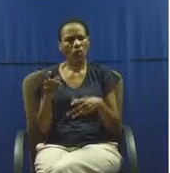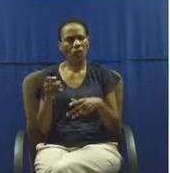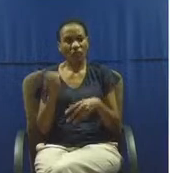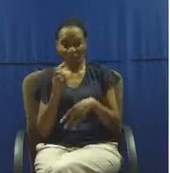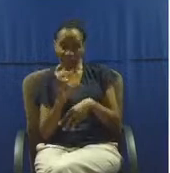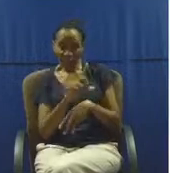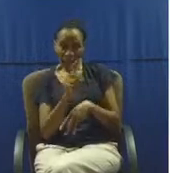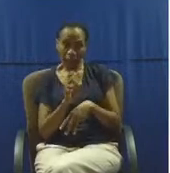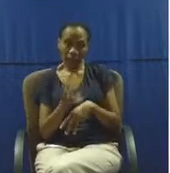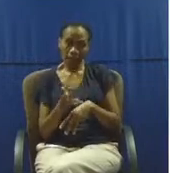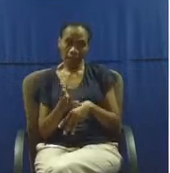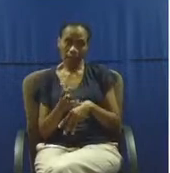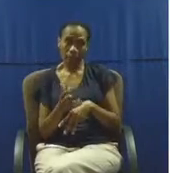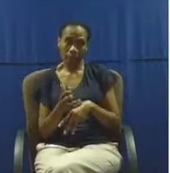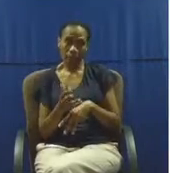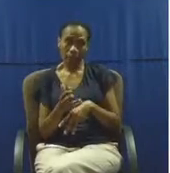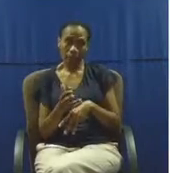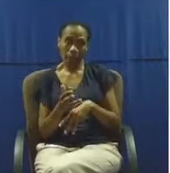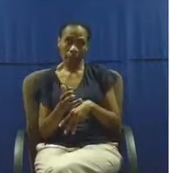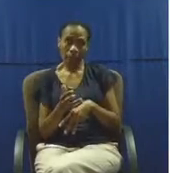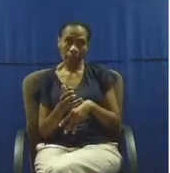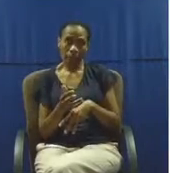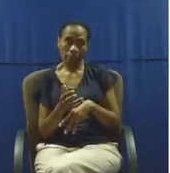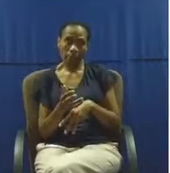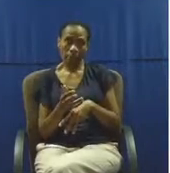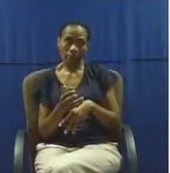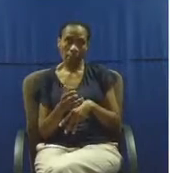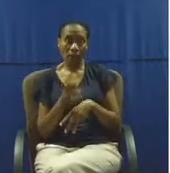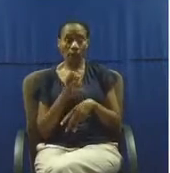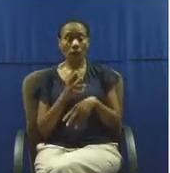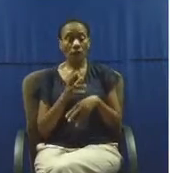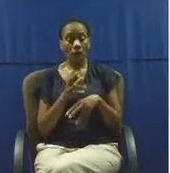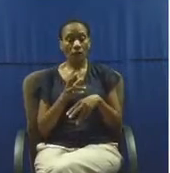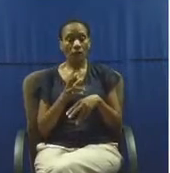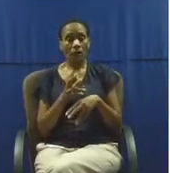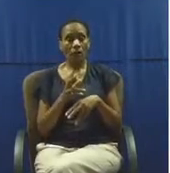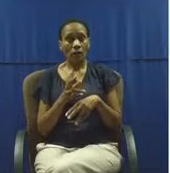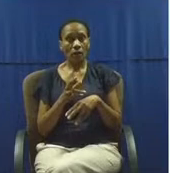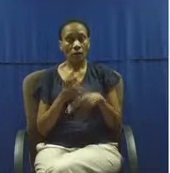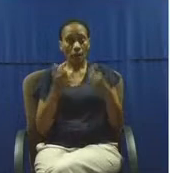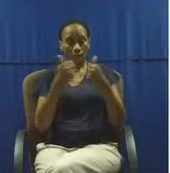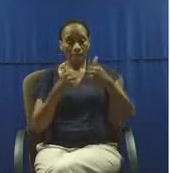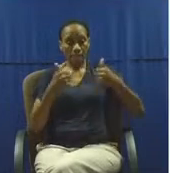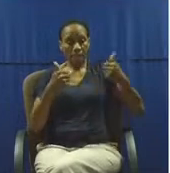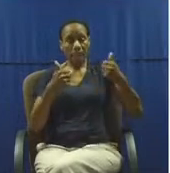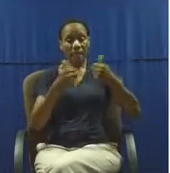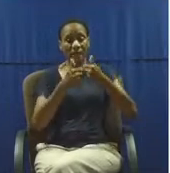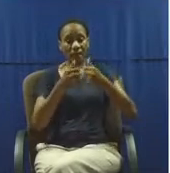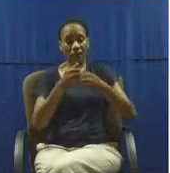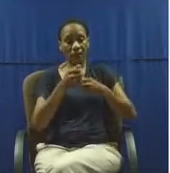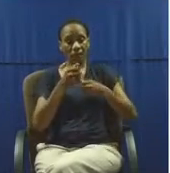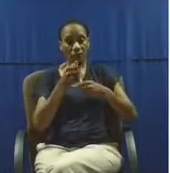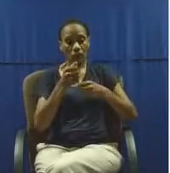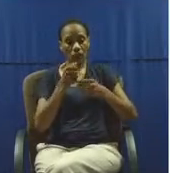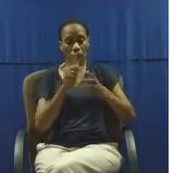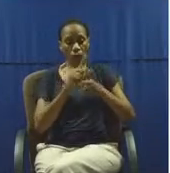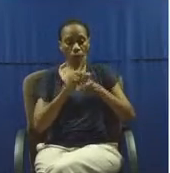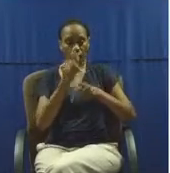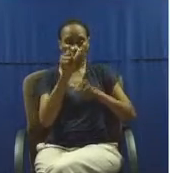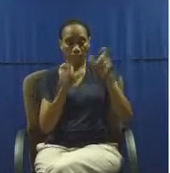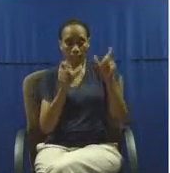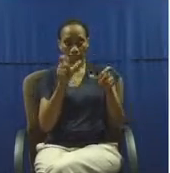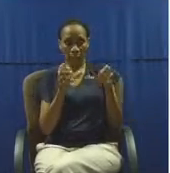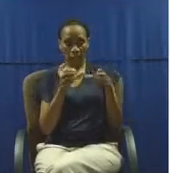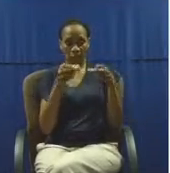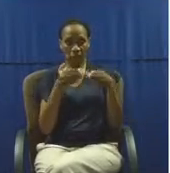undertaken to implement the recommendations of the report of the panel of experts in strengthening